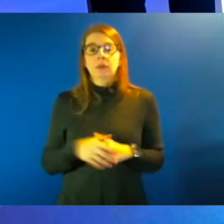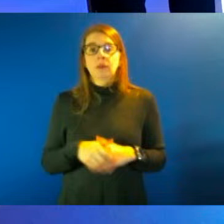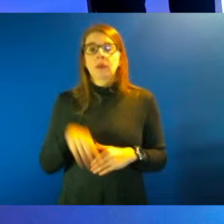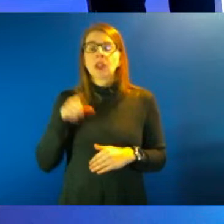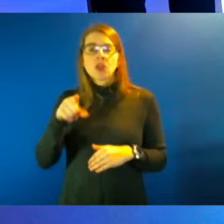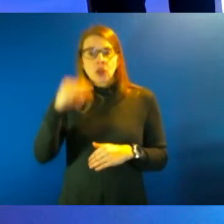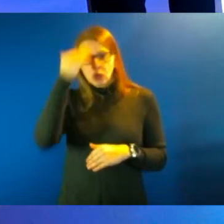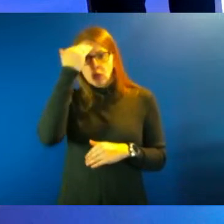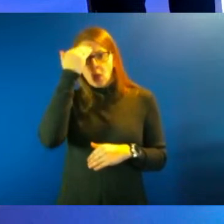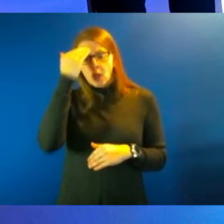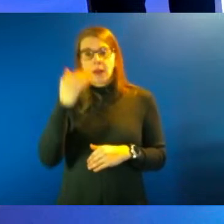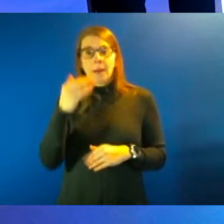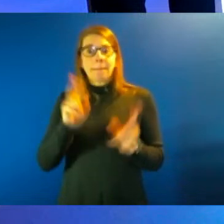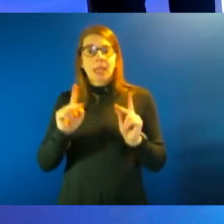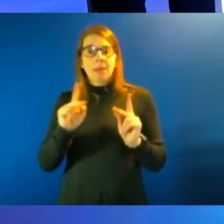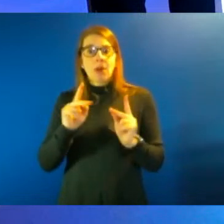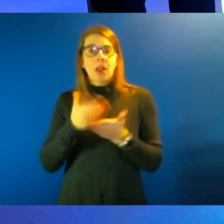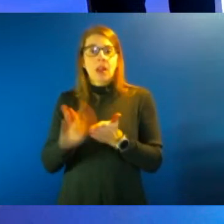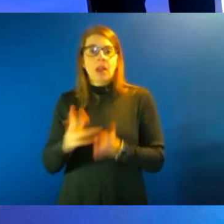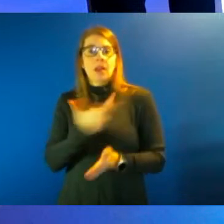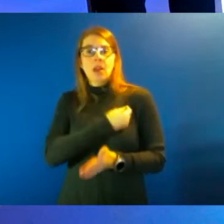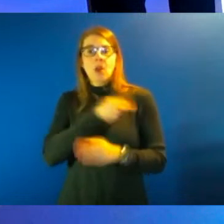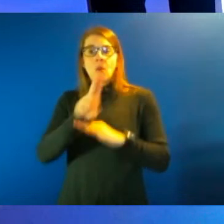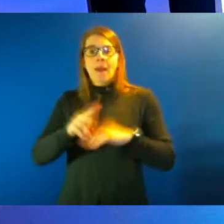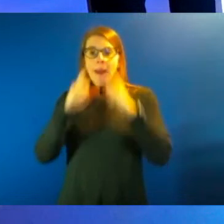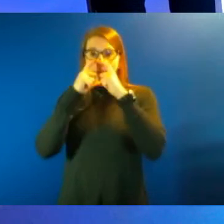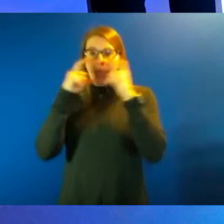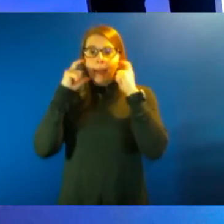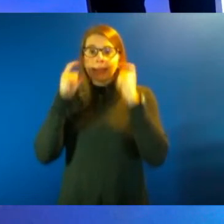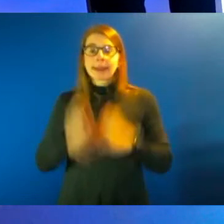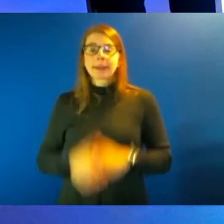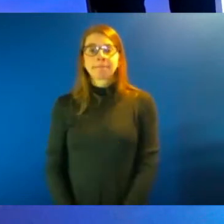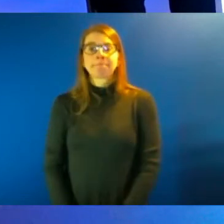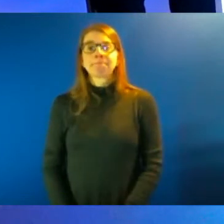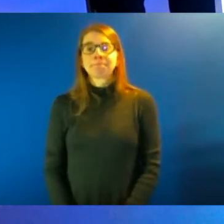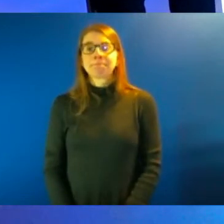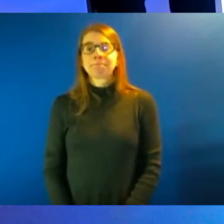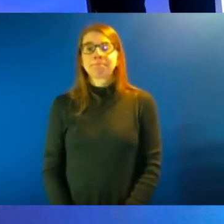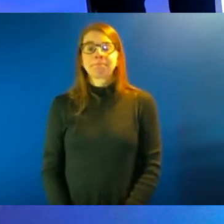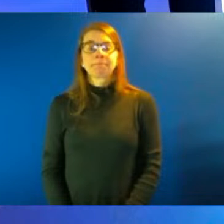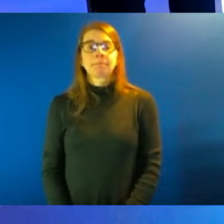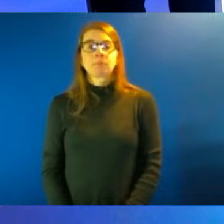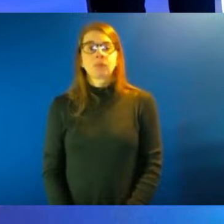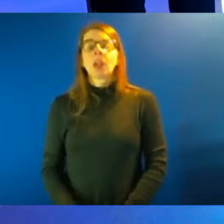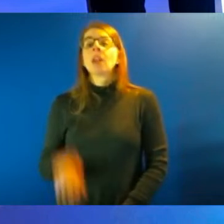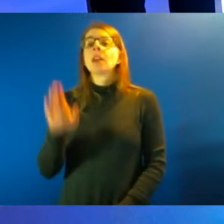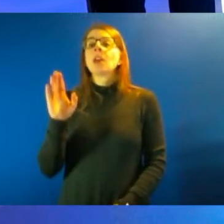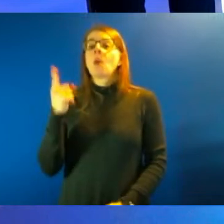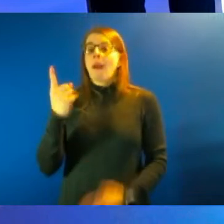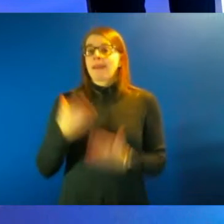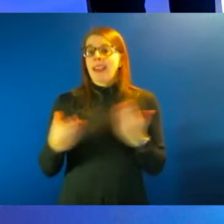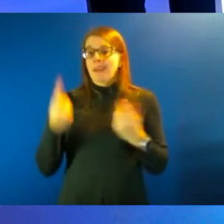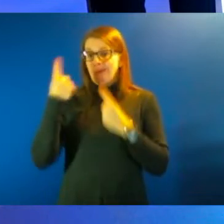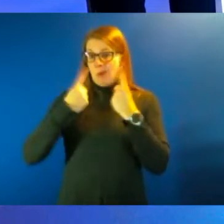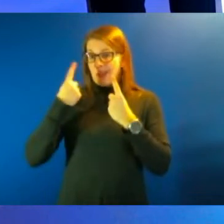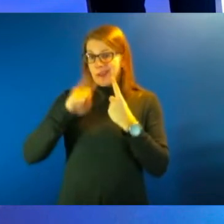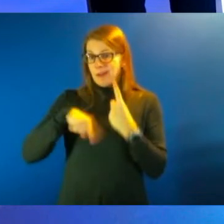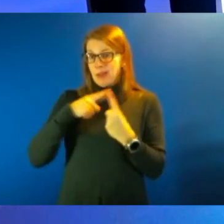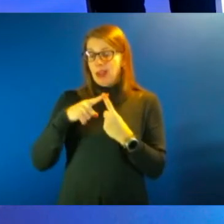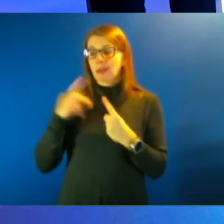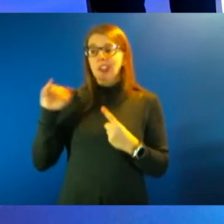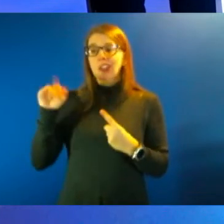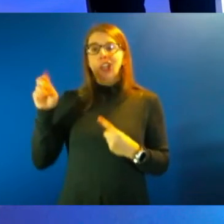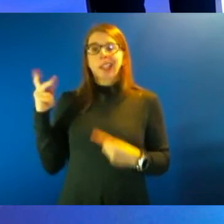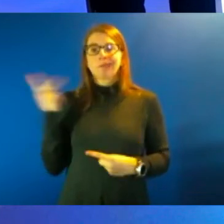are the unvaccinated wearing masks? Well, so one thing that we wondered about when Jake and I were doing this study is we noticed